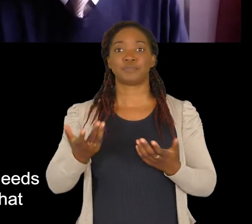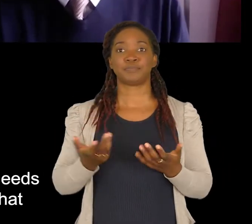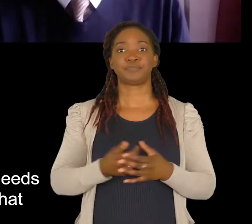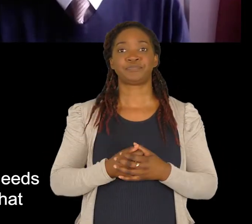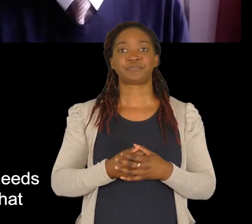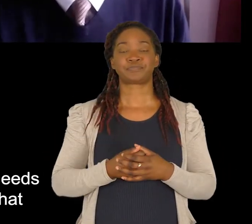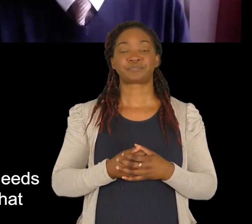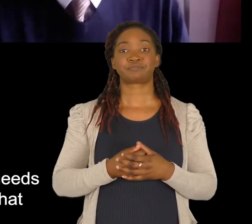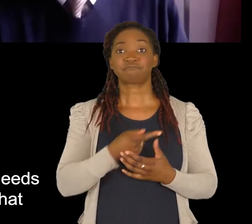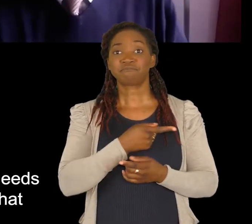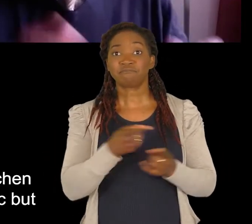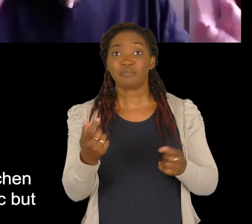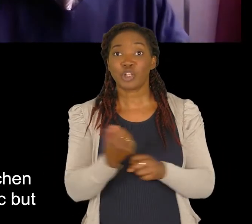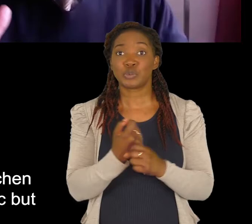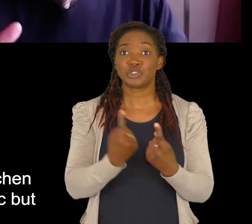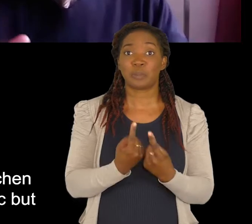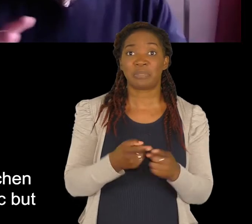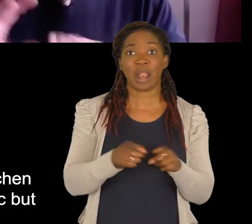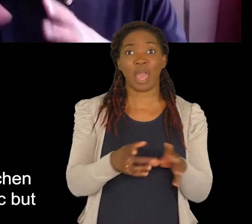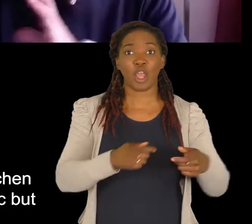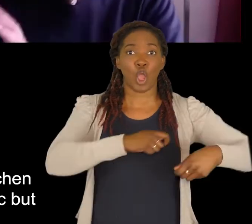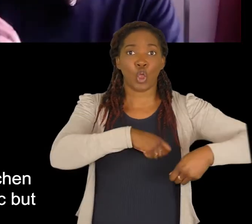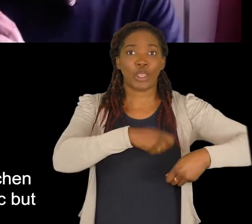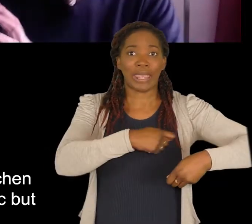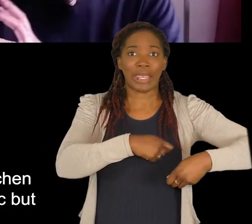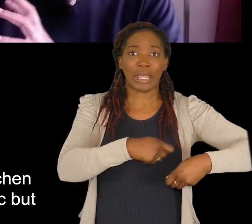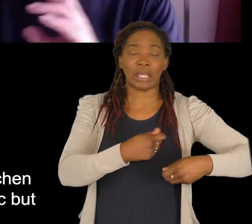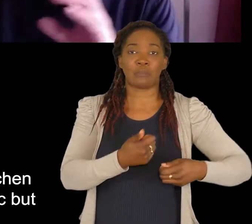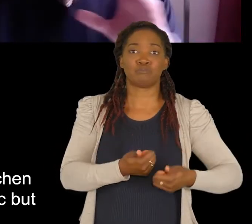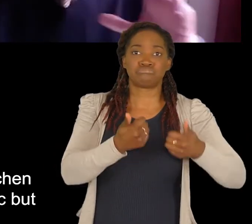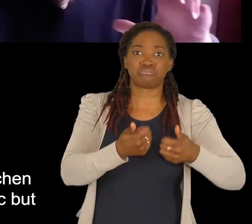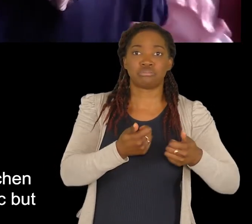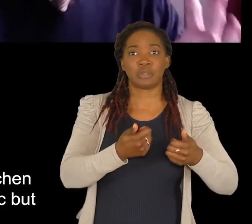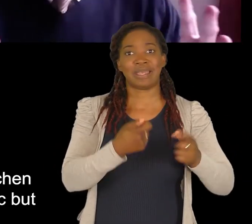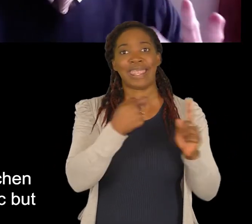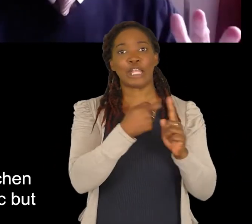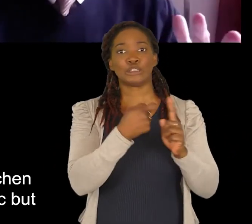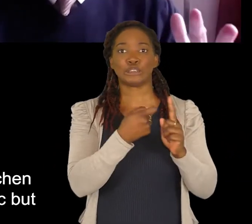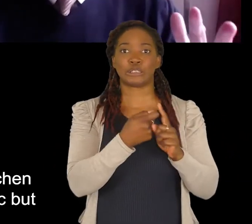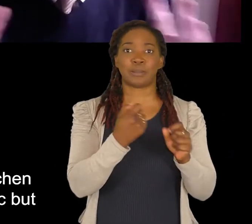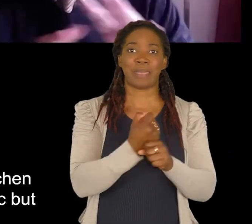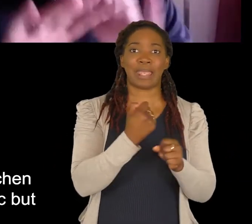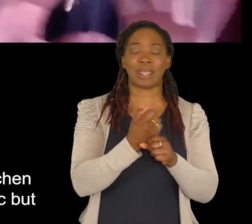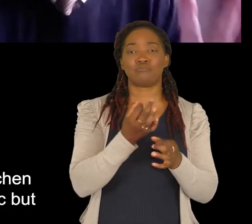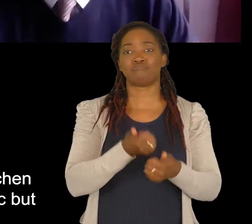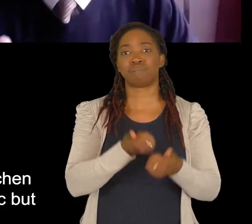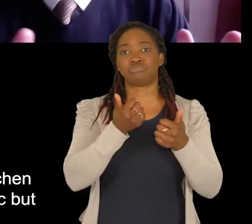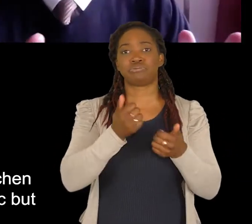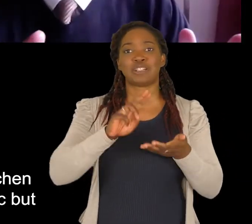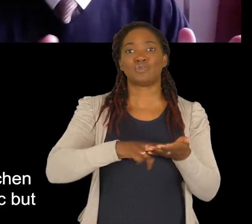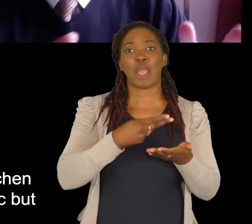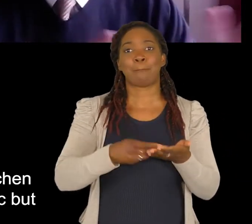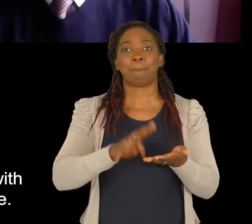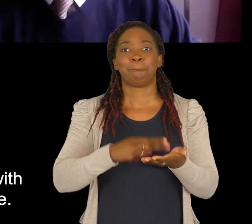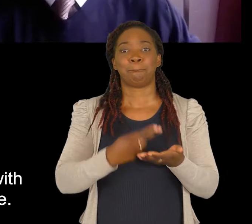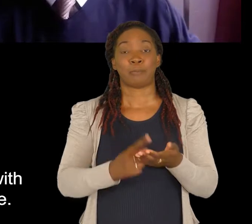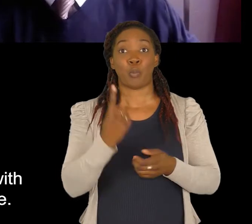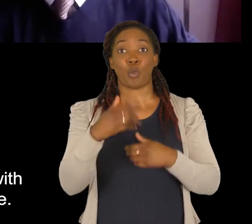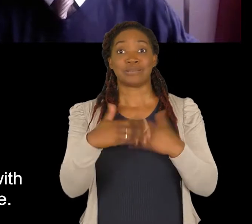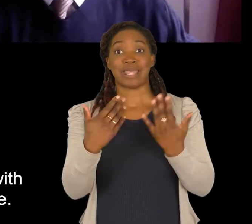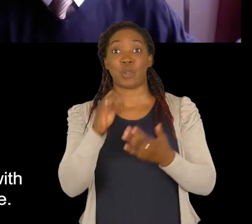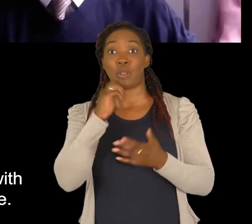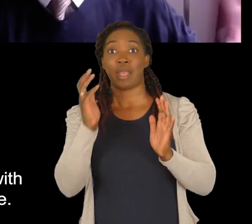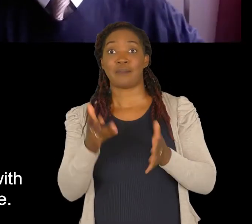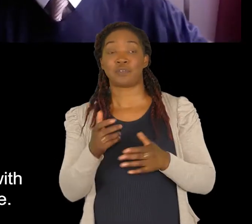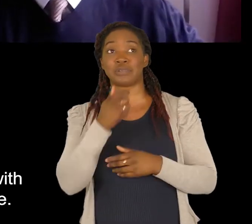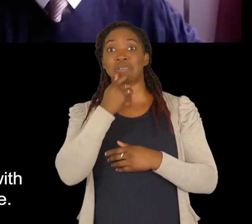about. You know, and if you're doing something that's cooking related and you have a great kitchen and you're making amazing jam, that's fantastic. But one day you're going to